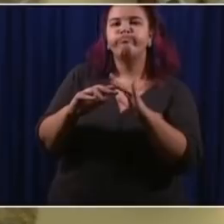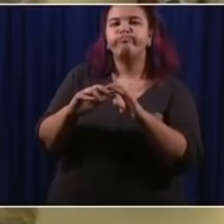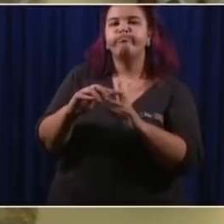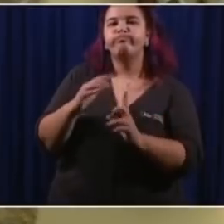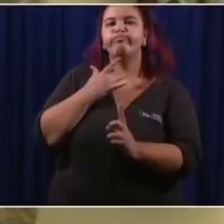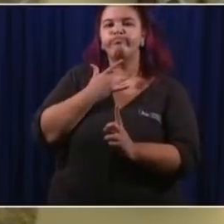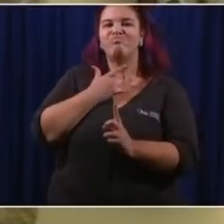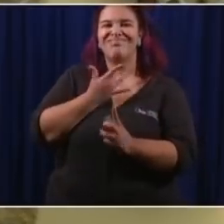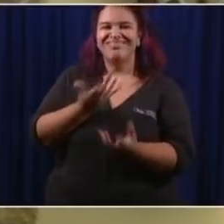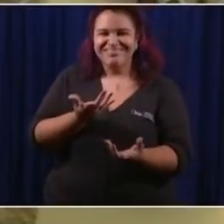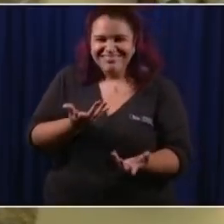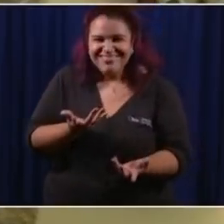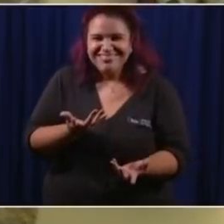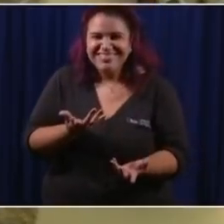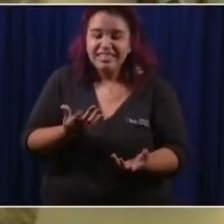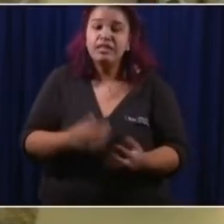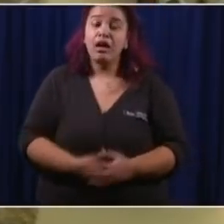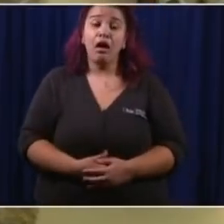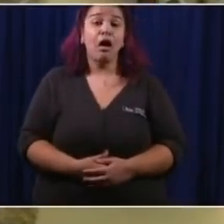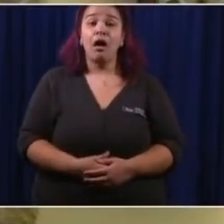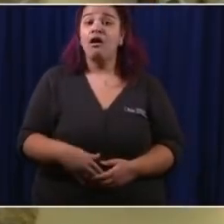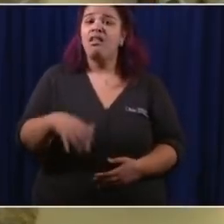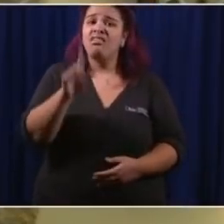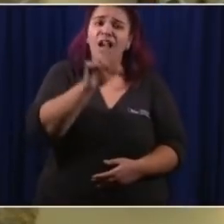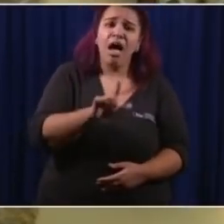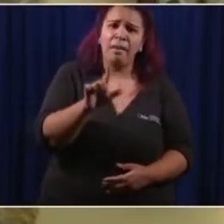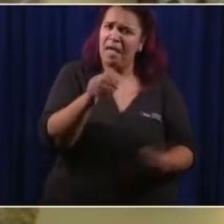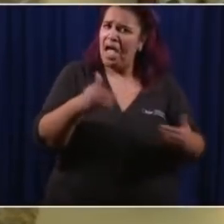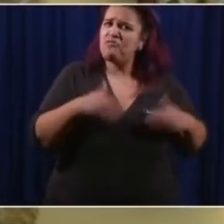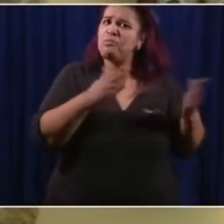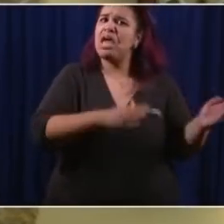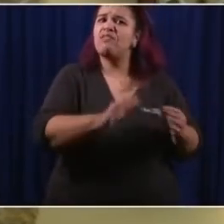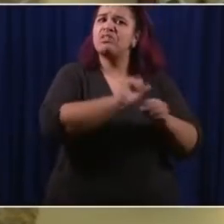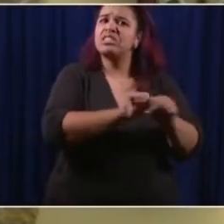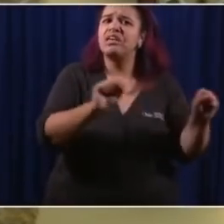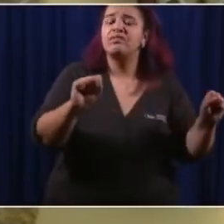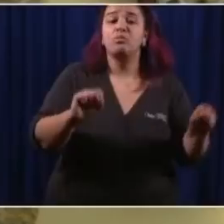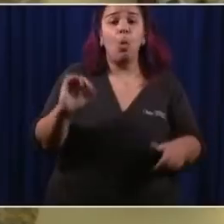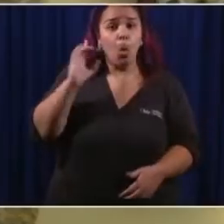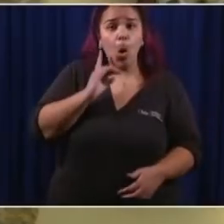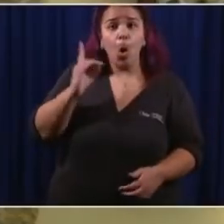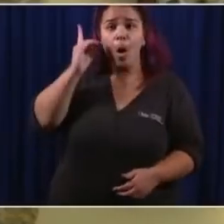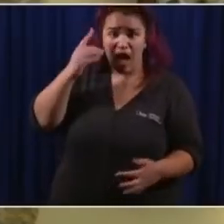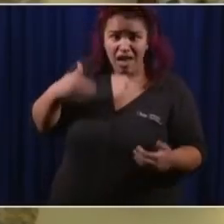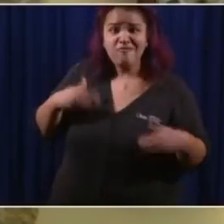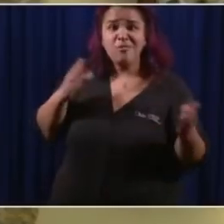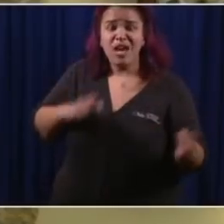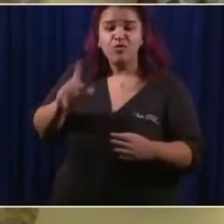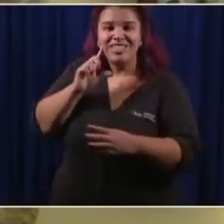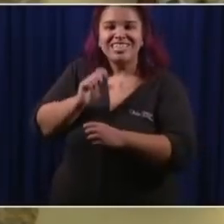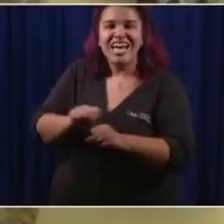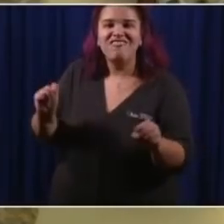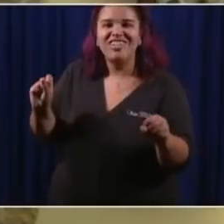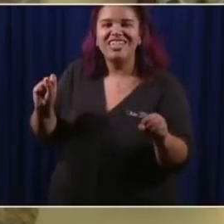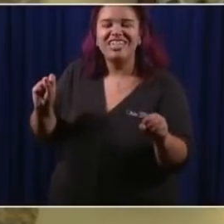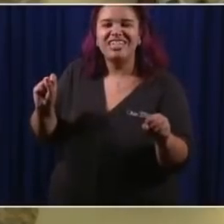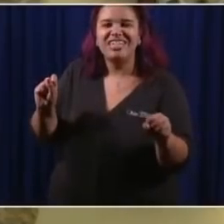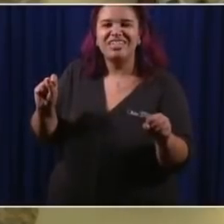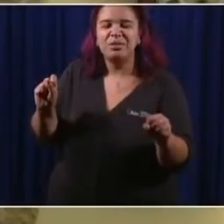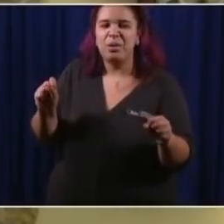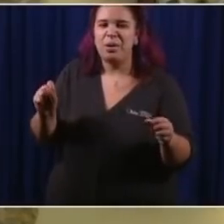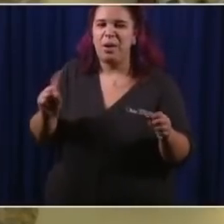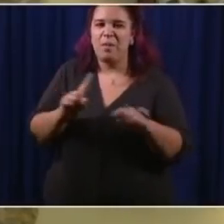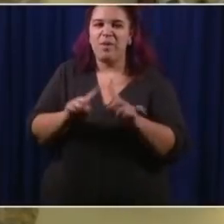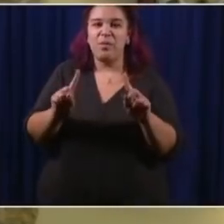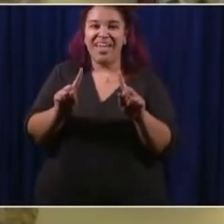plan for the dorms. But it's all the time that the young person is on campus or in